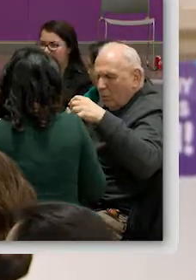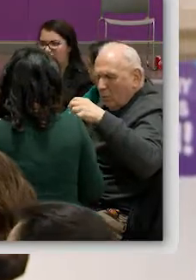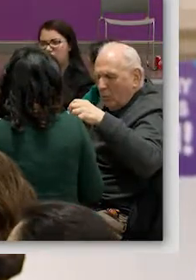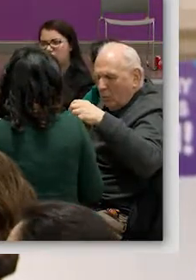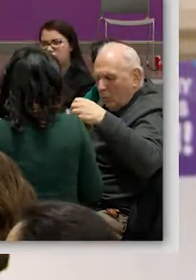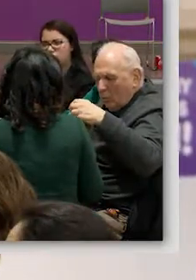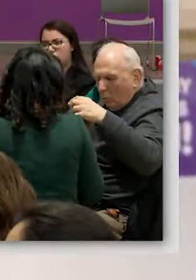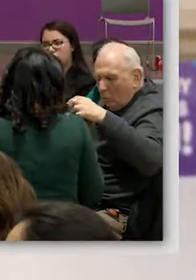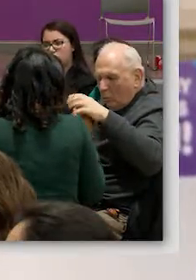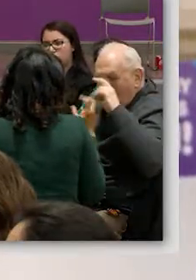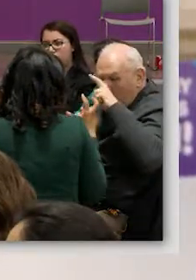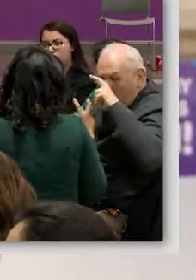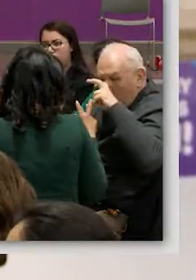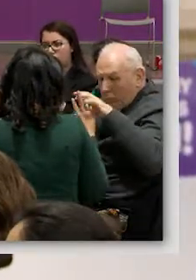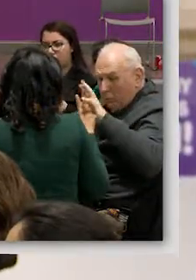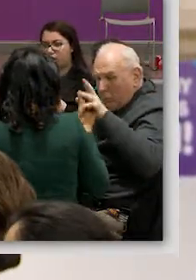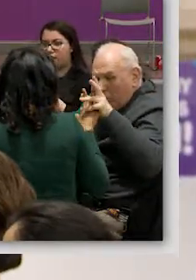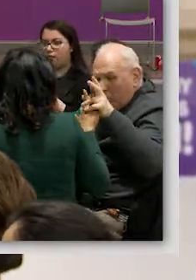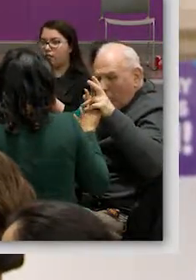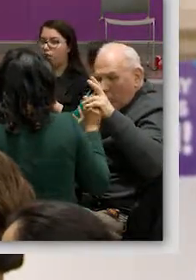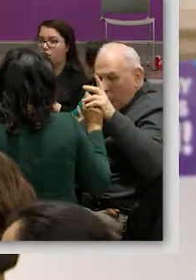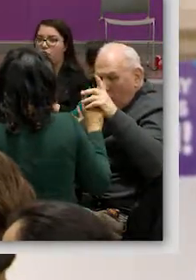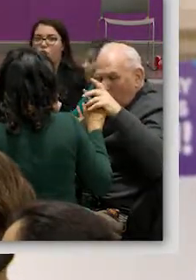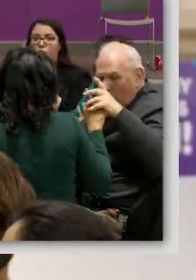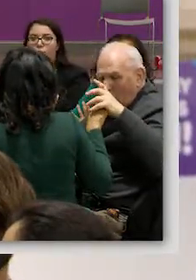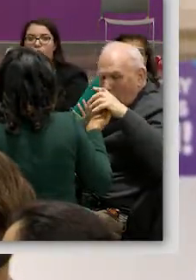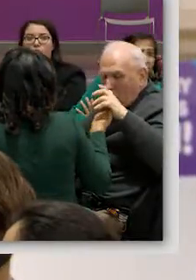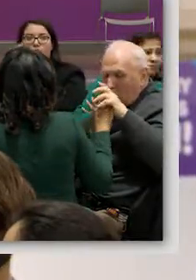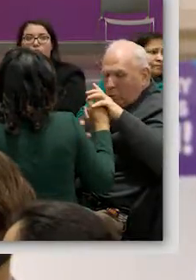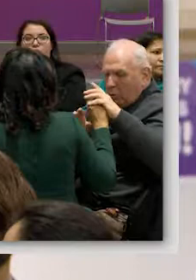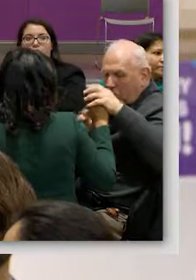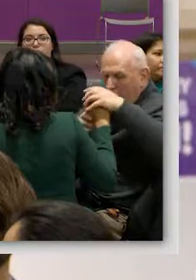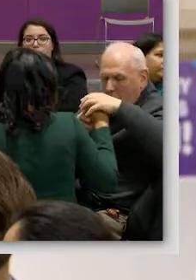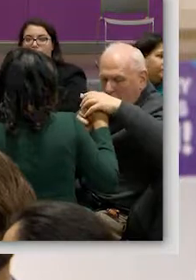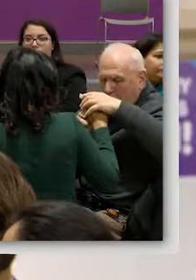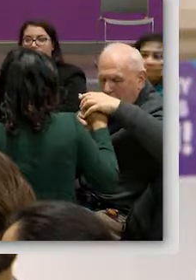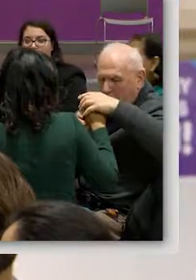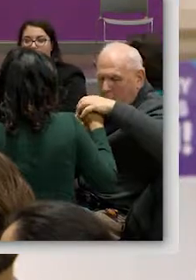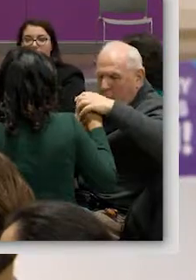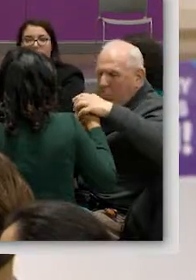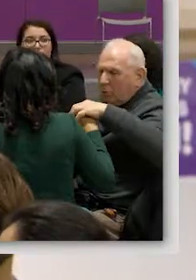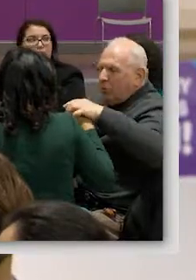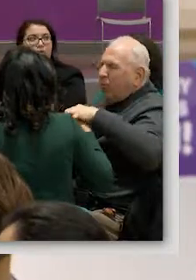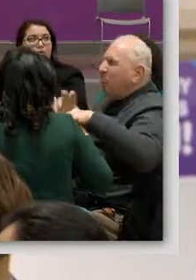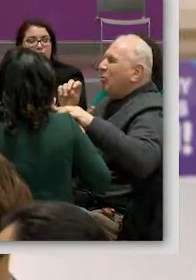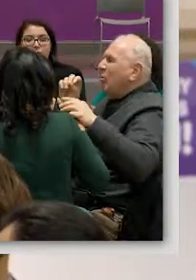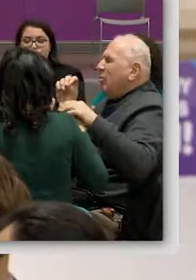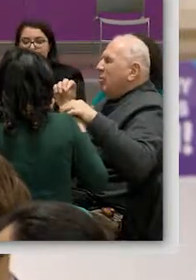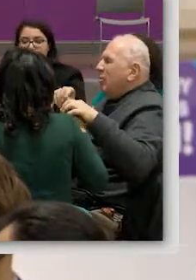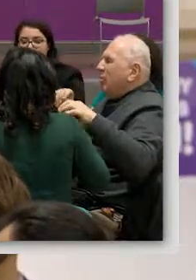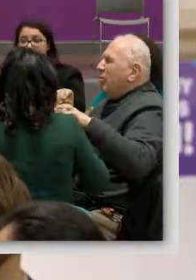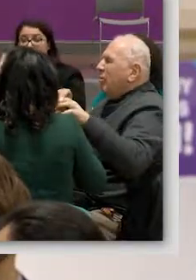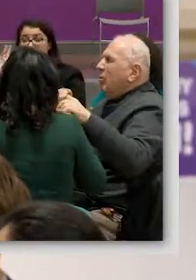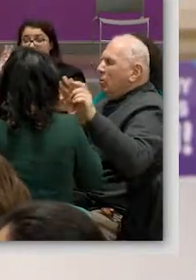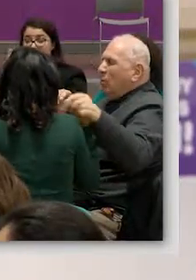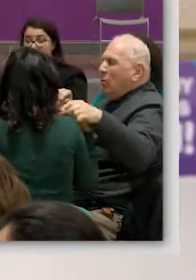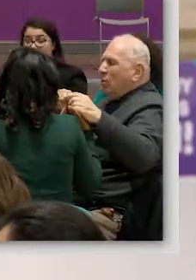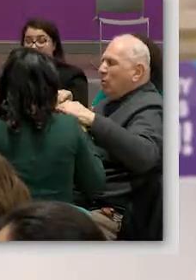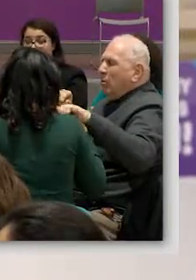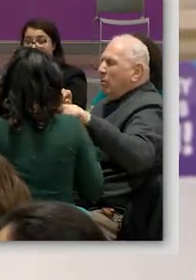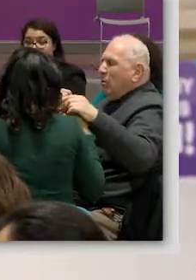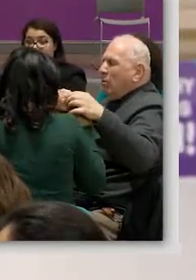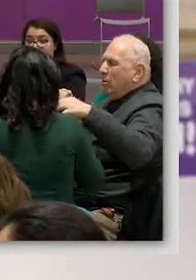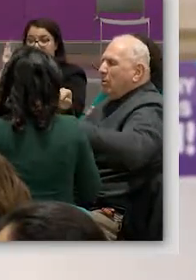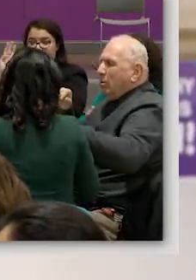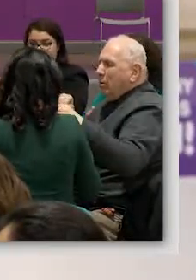but is snow going to get plowed? The conversation has shifted. Now, there's another number that was smaller 30 years ago, and that's the size of this